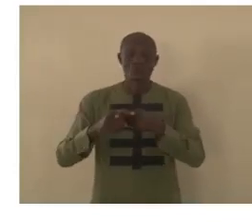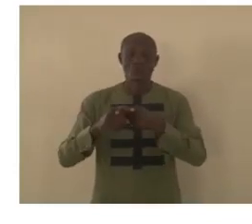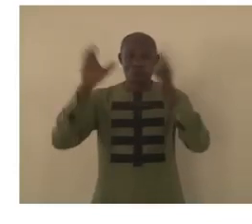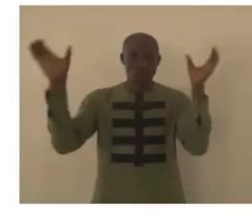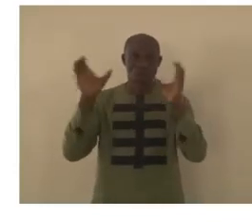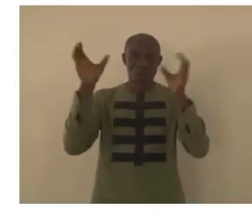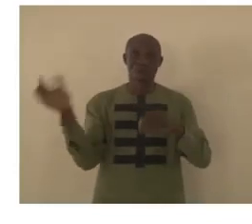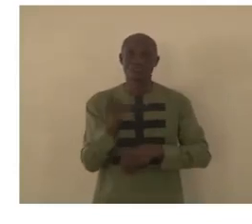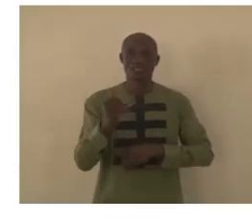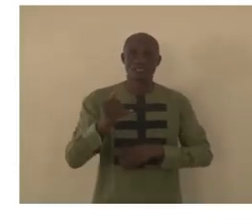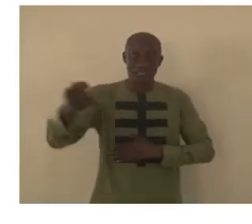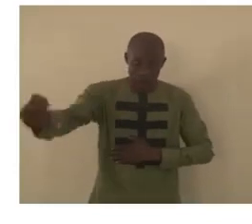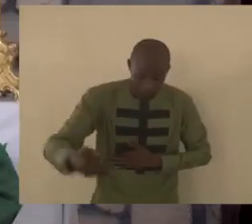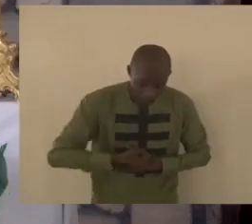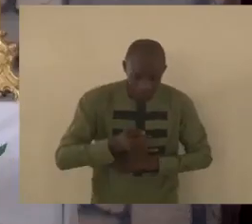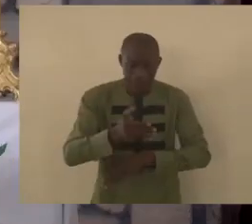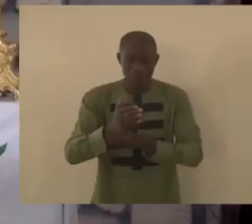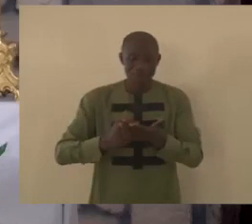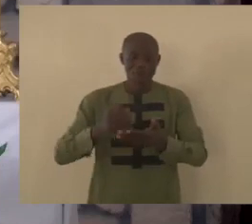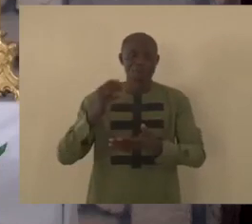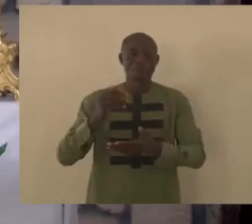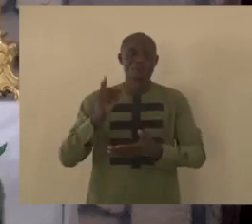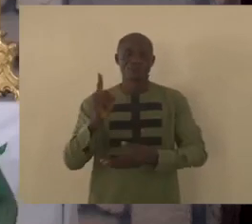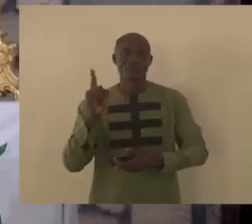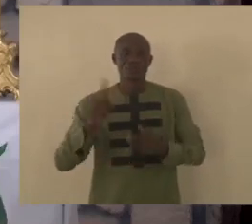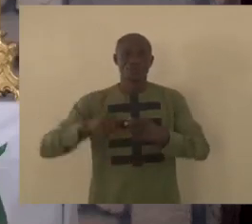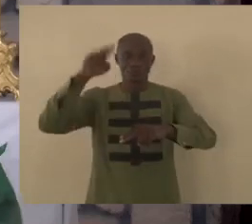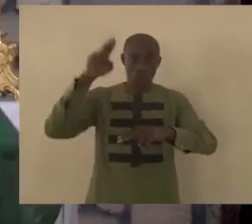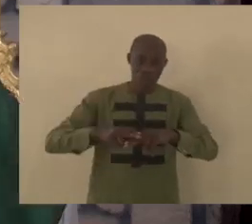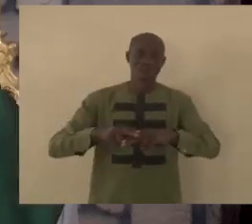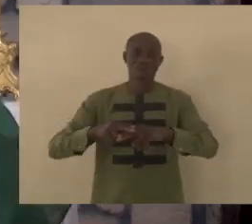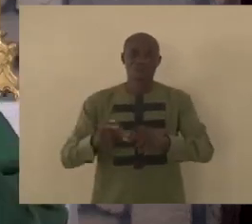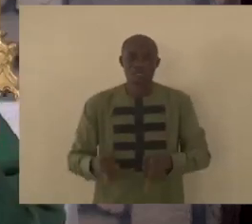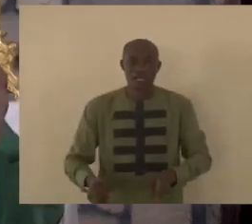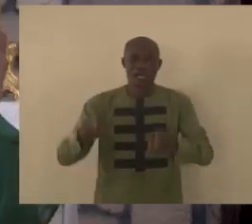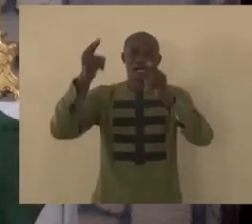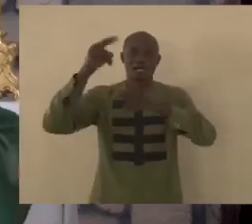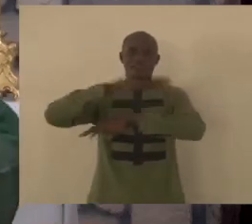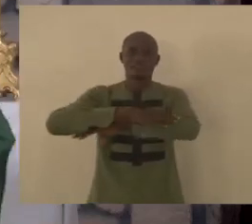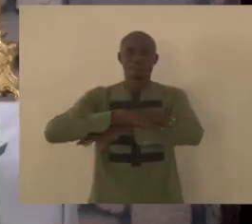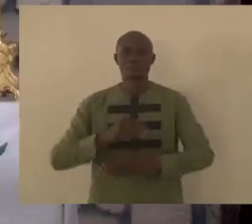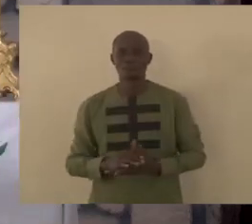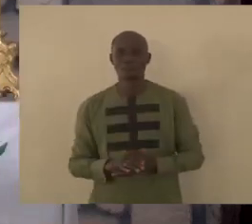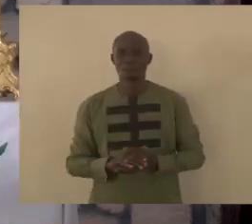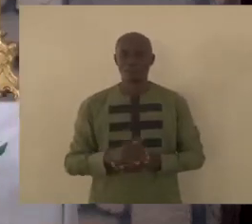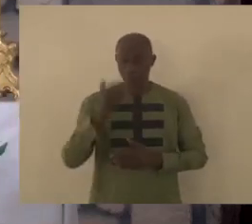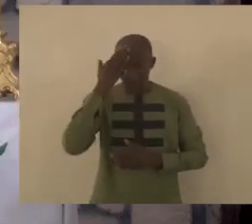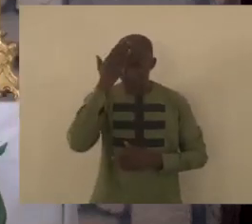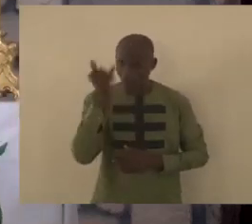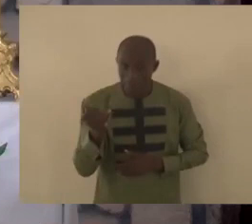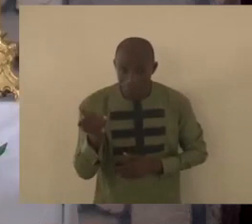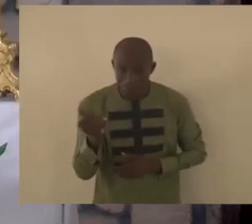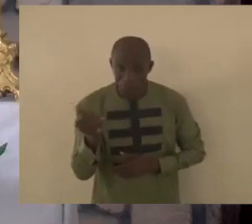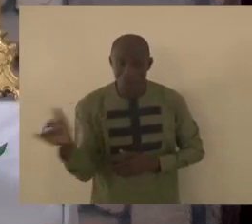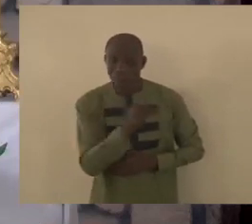any function where they invite someone to come forward to sit on the high table. But the person is present, but the person refused to come forward. You know